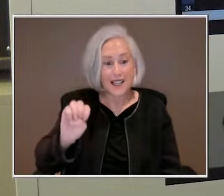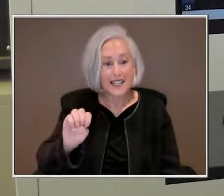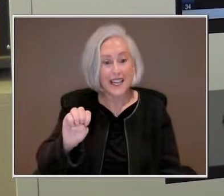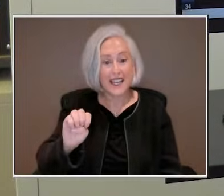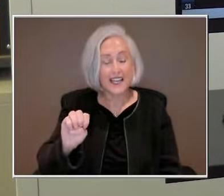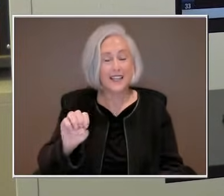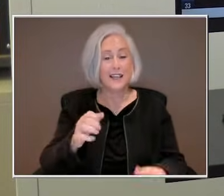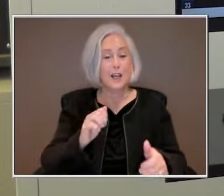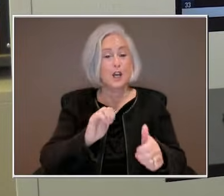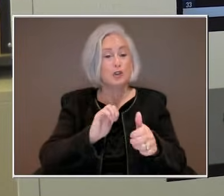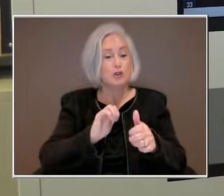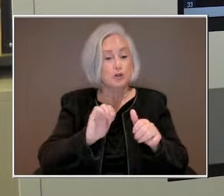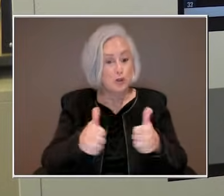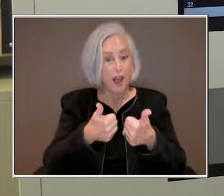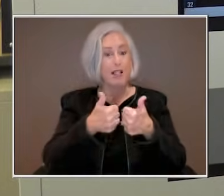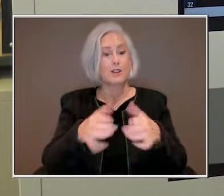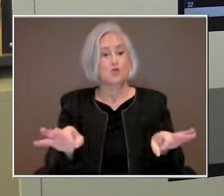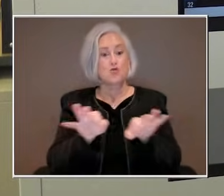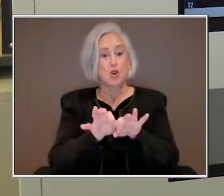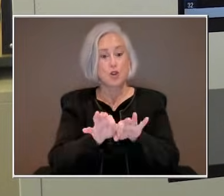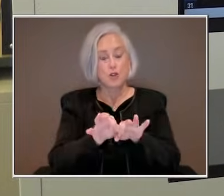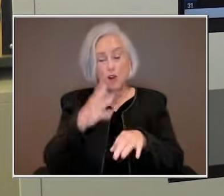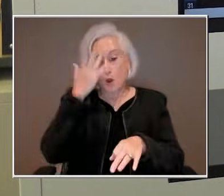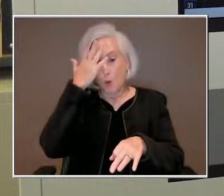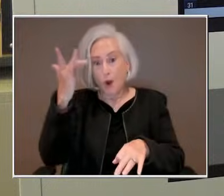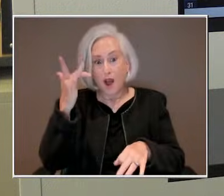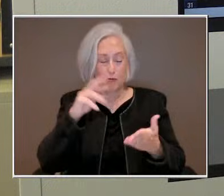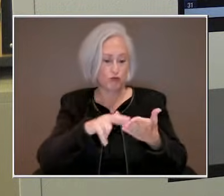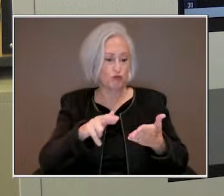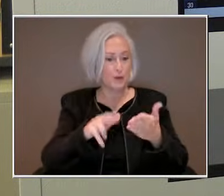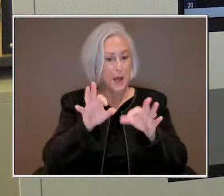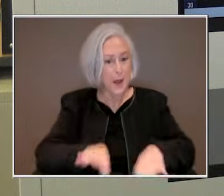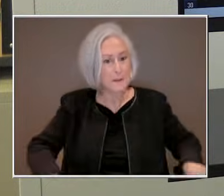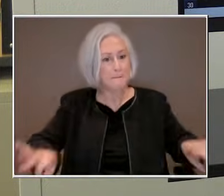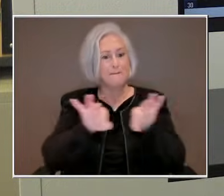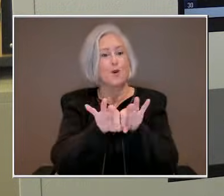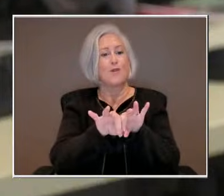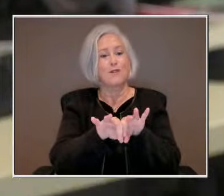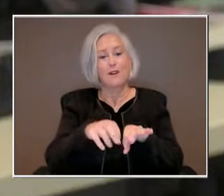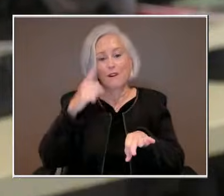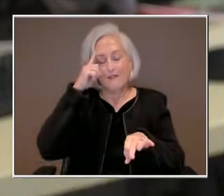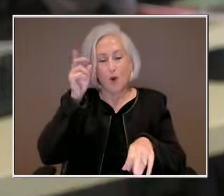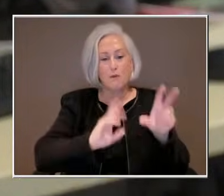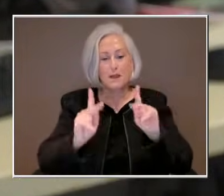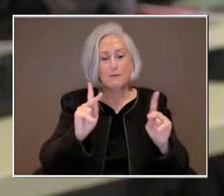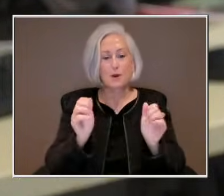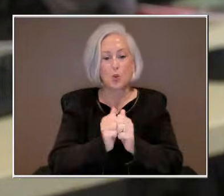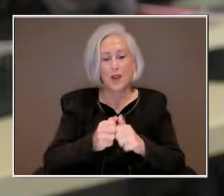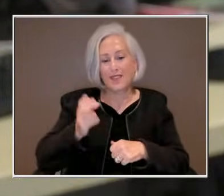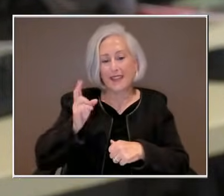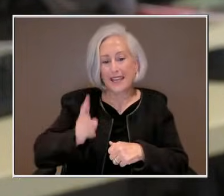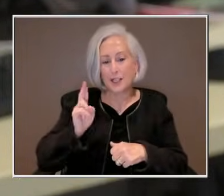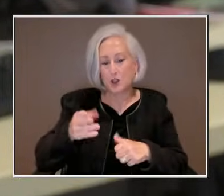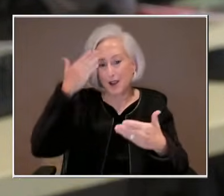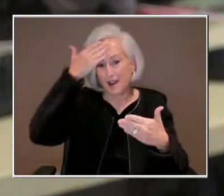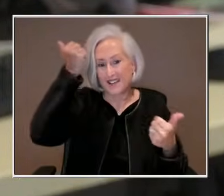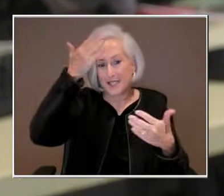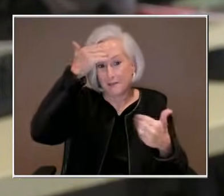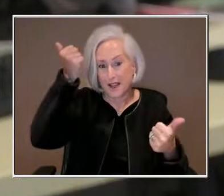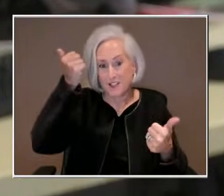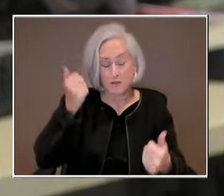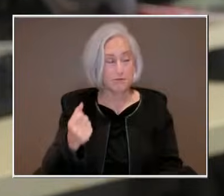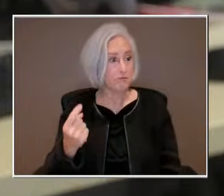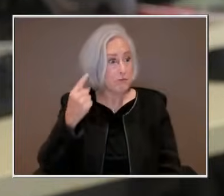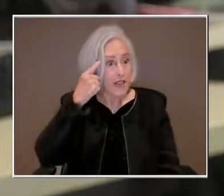like this matters, especially for people with a history of dementia. I think everybody should be interested